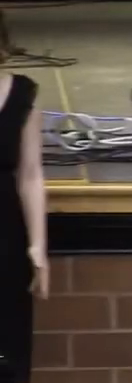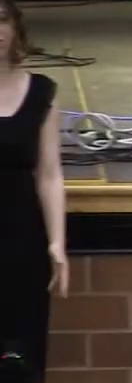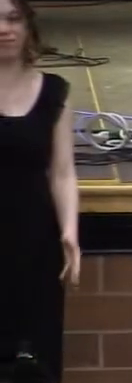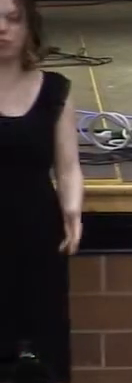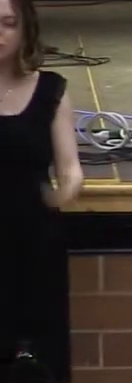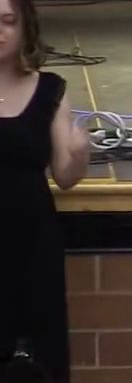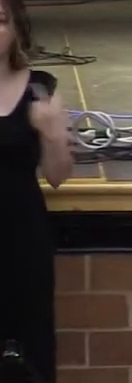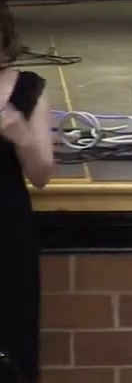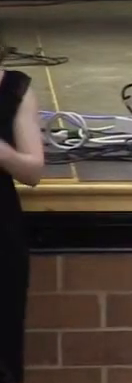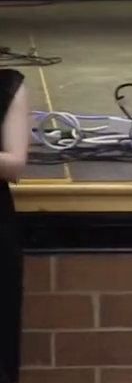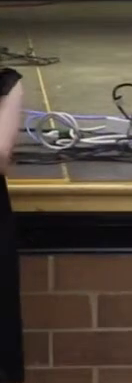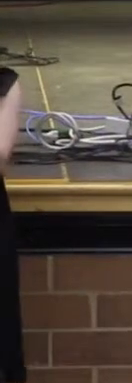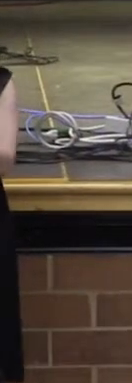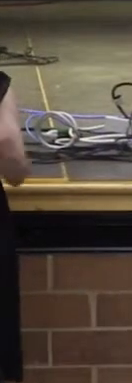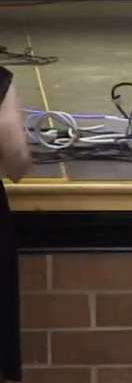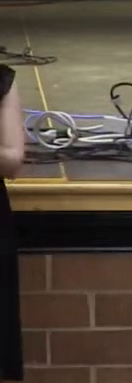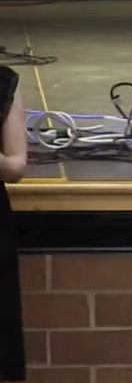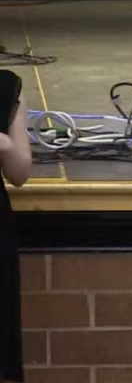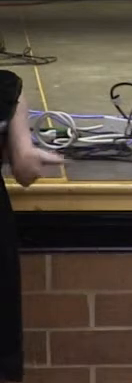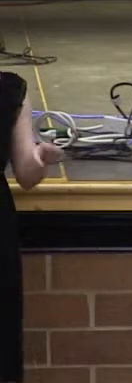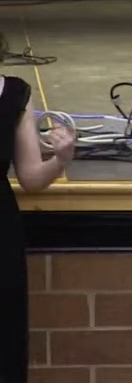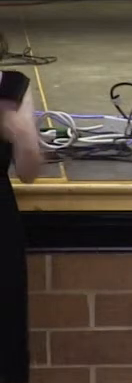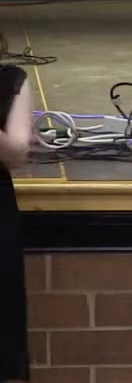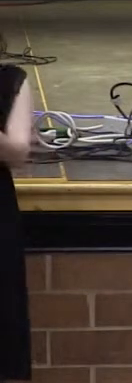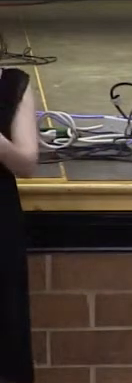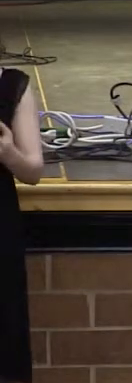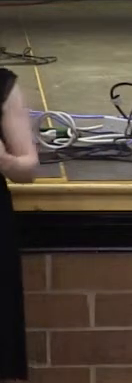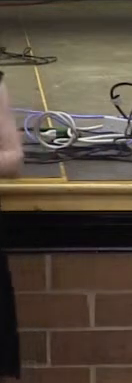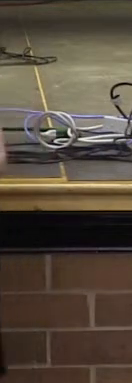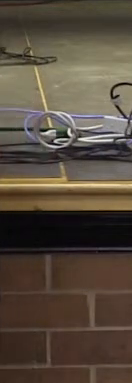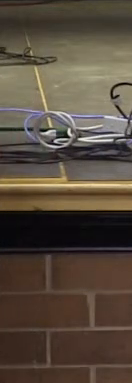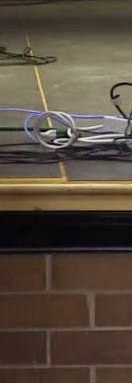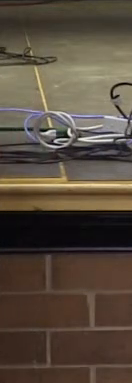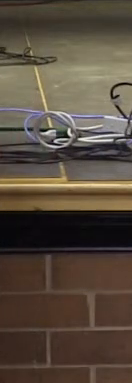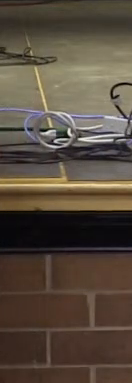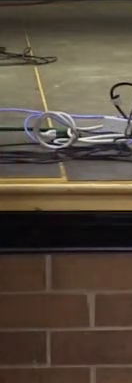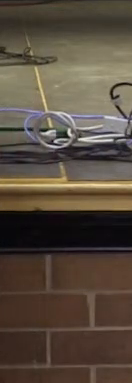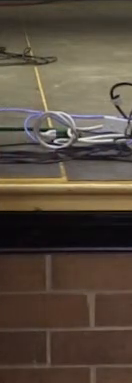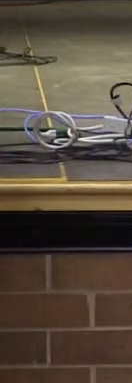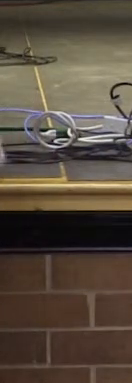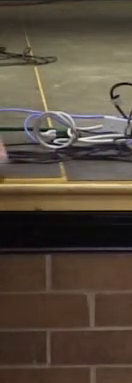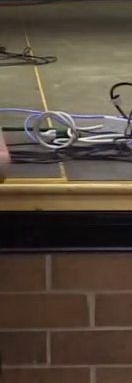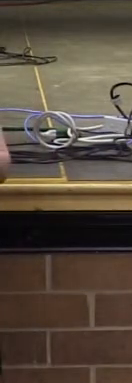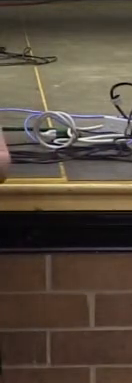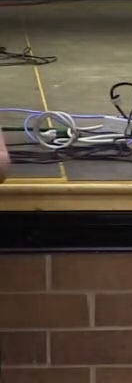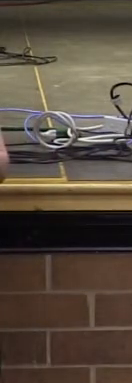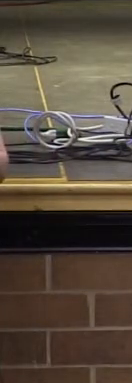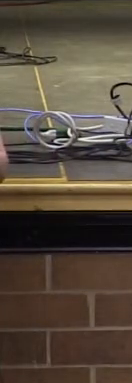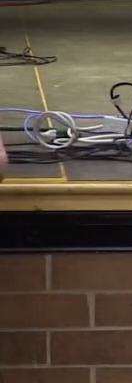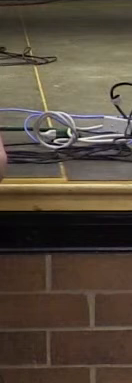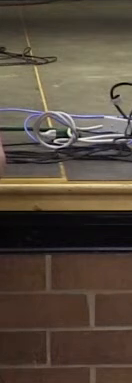conscience and so they had to make a decision are they going to follow Jesus or are they going to get ahead in their business how many many people